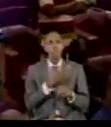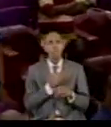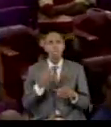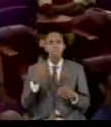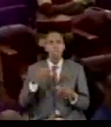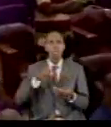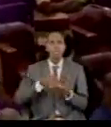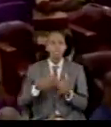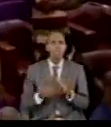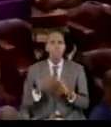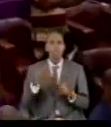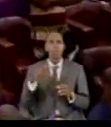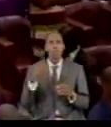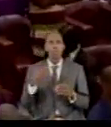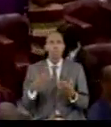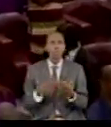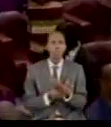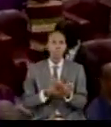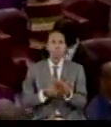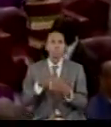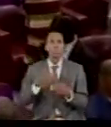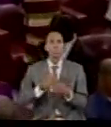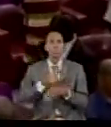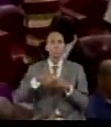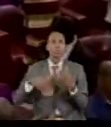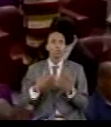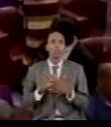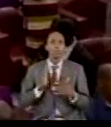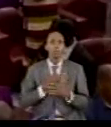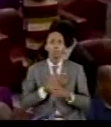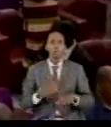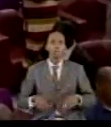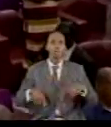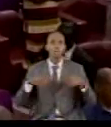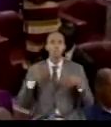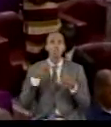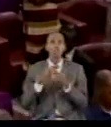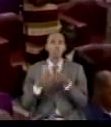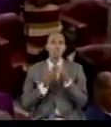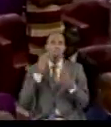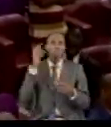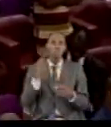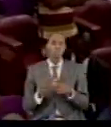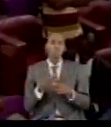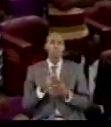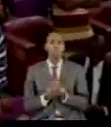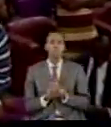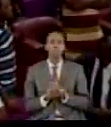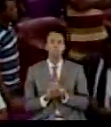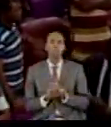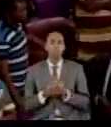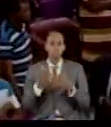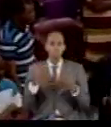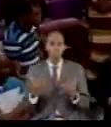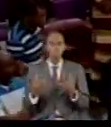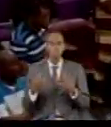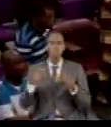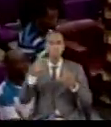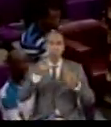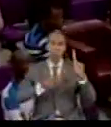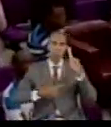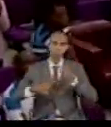purpose of the gospel in all our lives in Jesus' name. Please open your mouth and